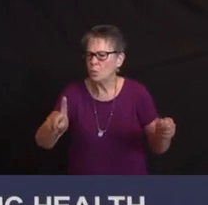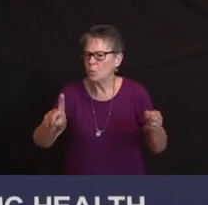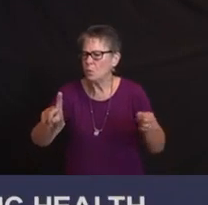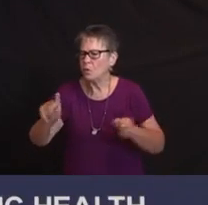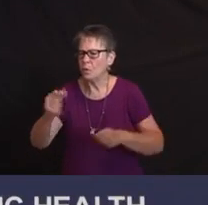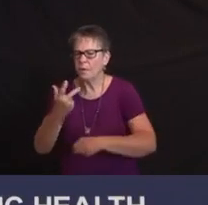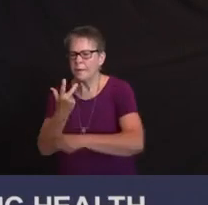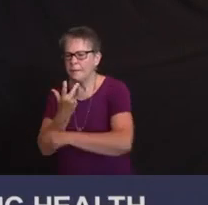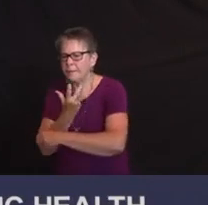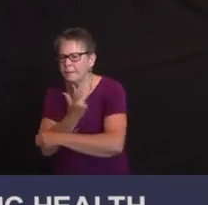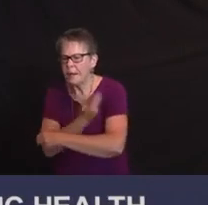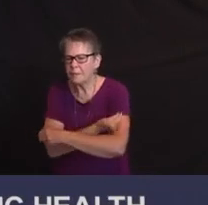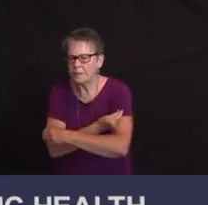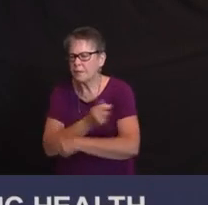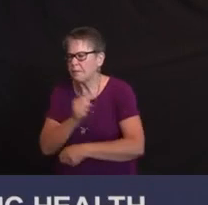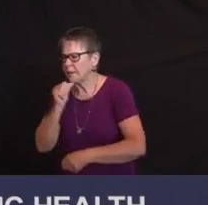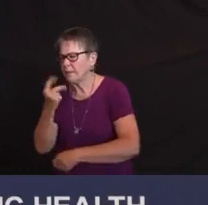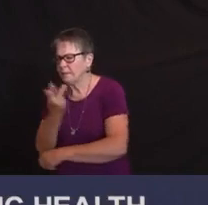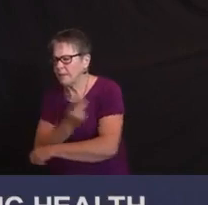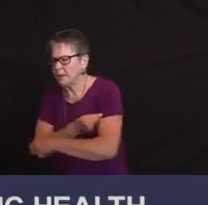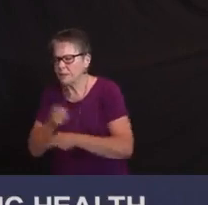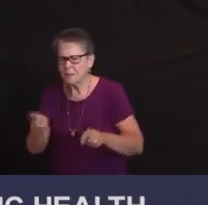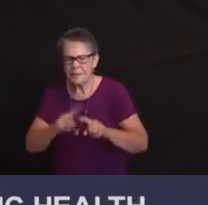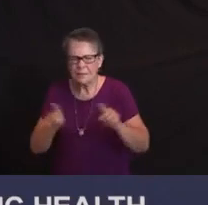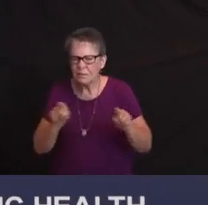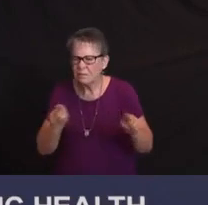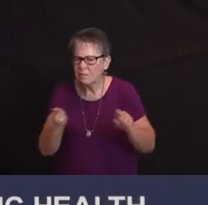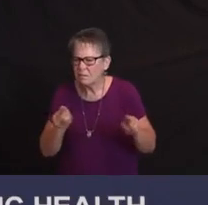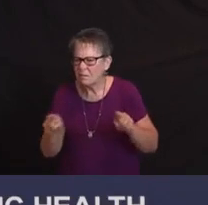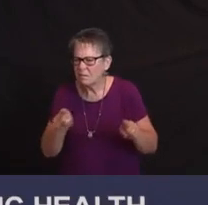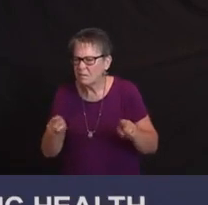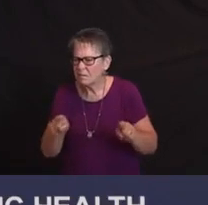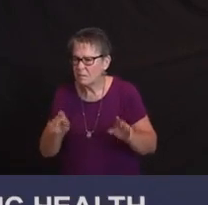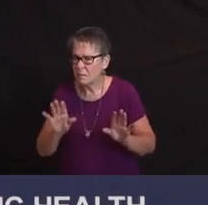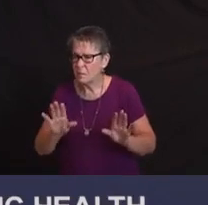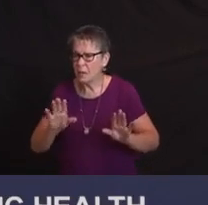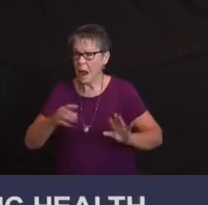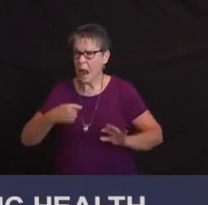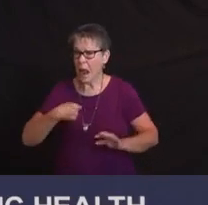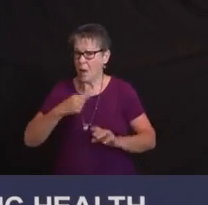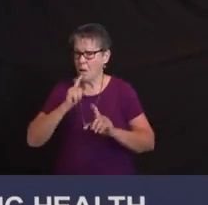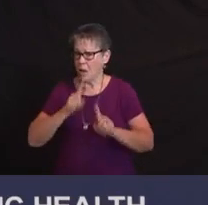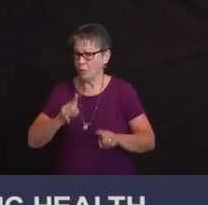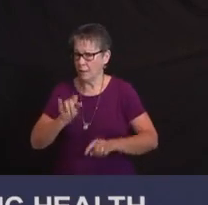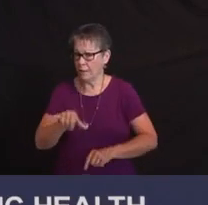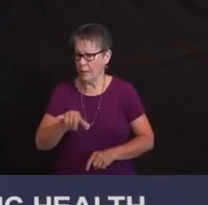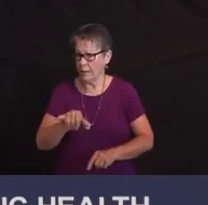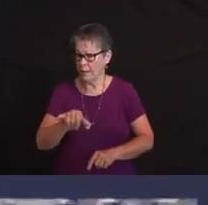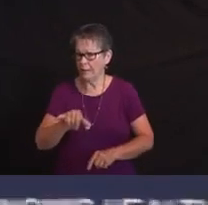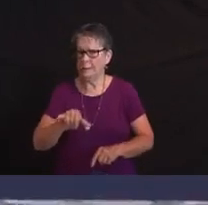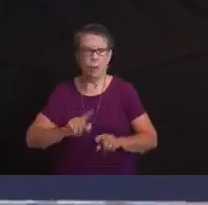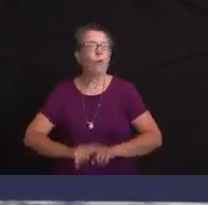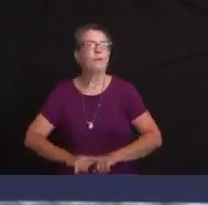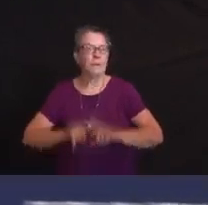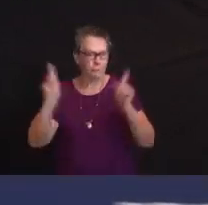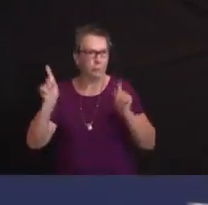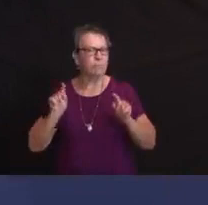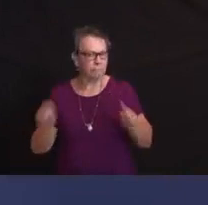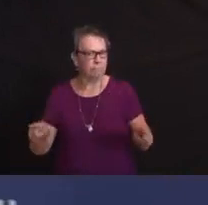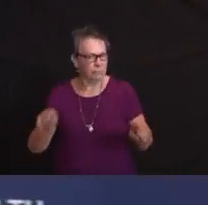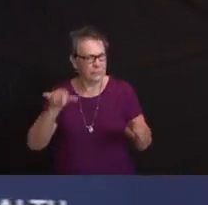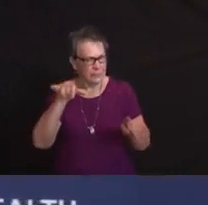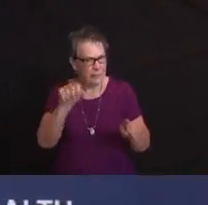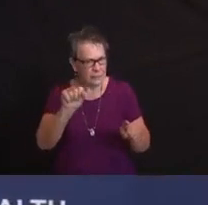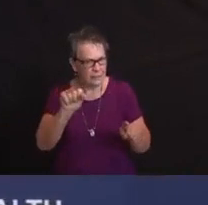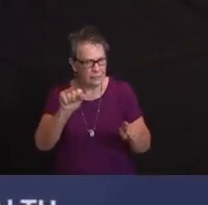unvaccinated versus vaccinated? The answer to that I could say without even asking you is absolutely. but please go ahead. We